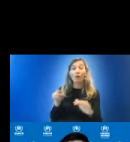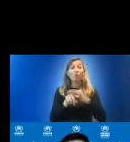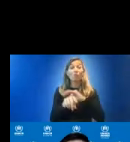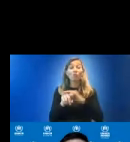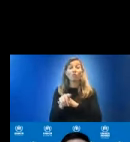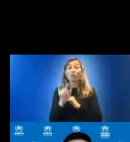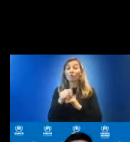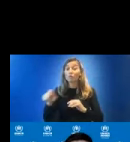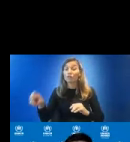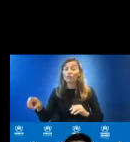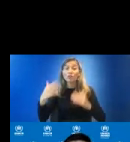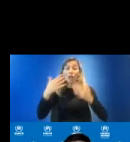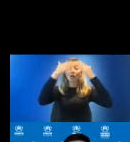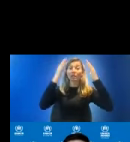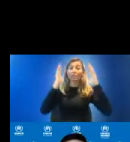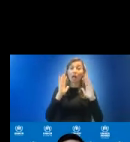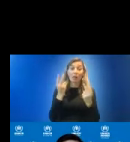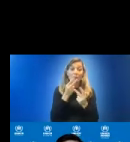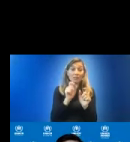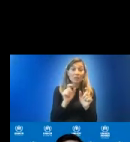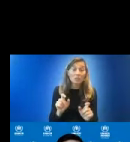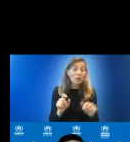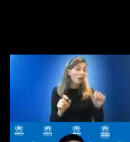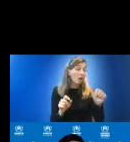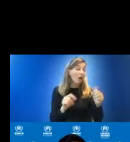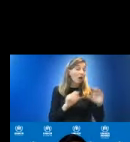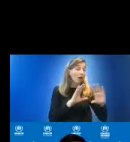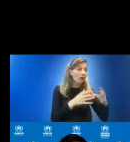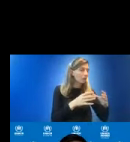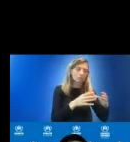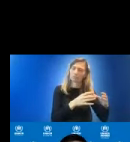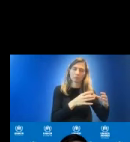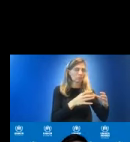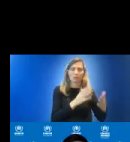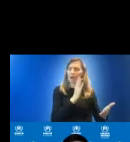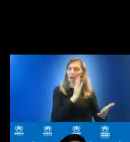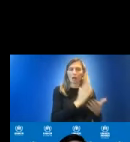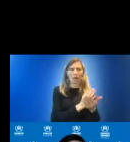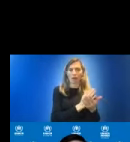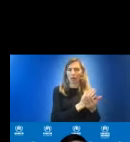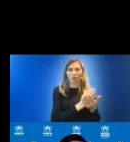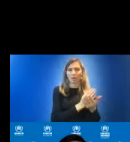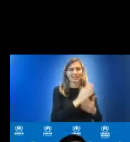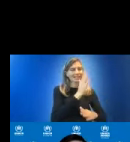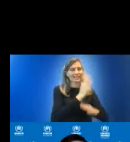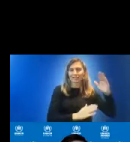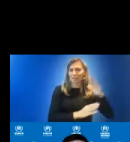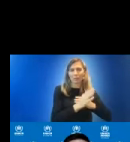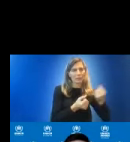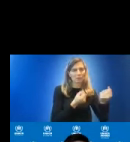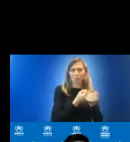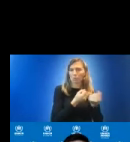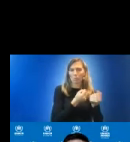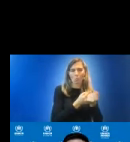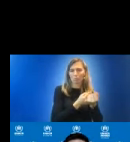asylum seekers, and some of the other populations that we worked with weren't being given access to disability support schemes